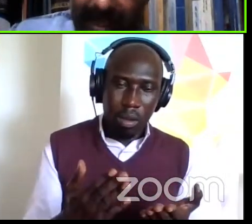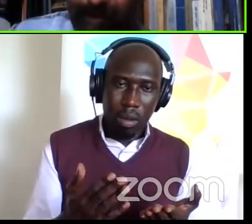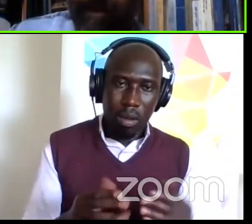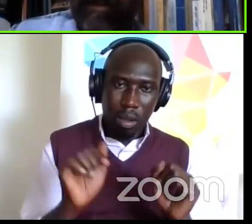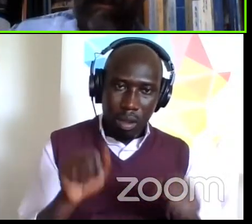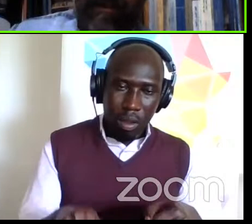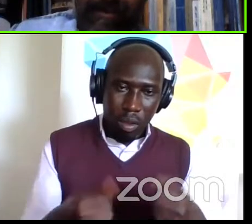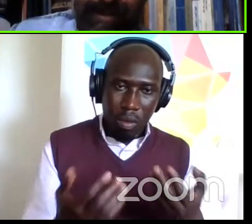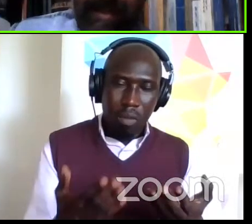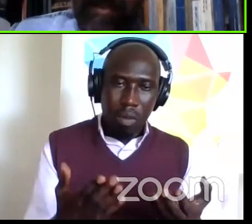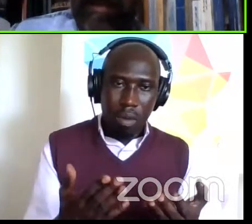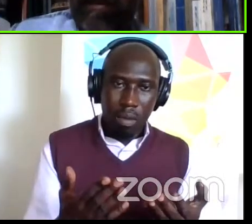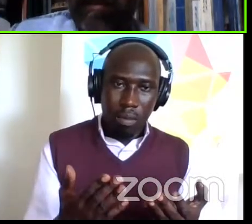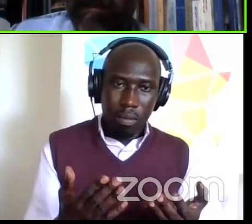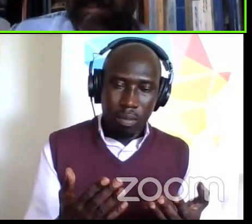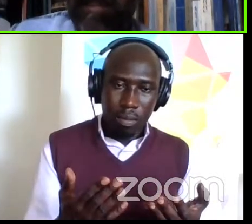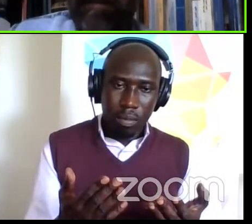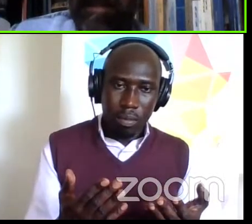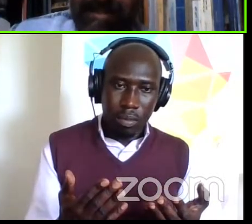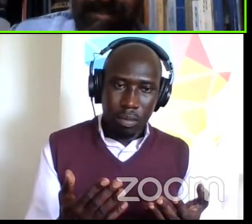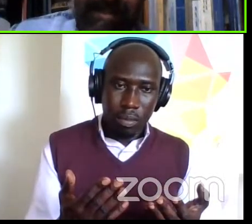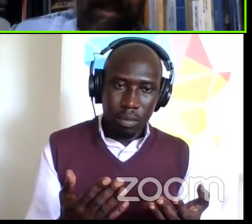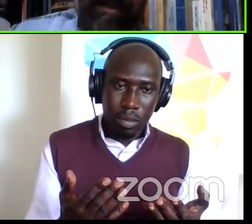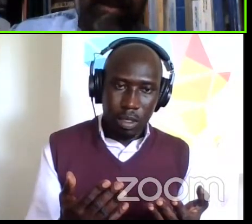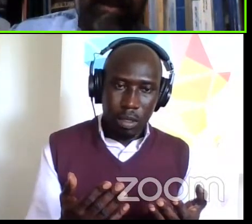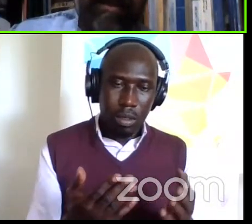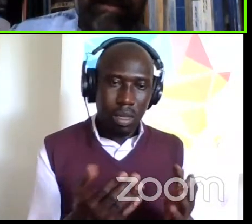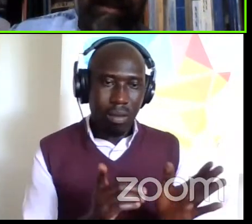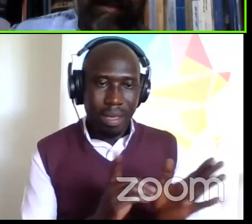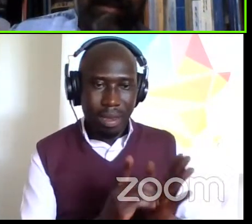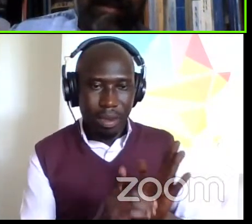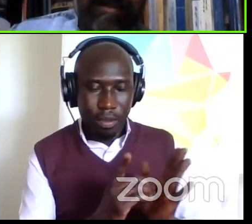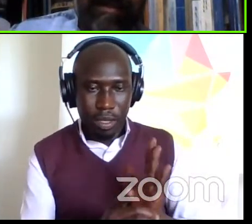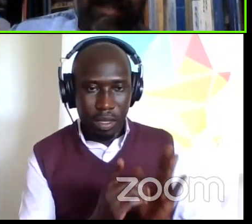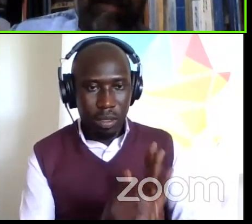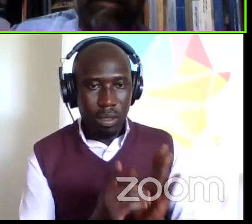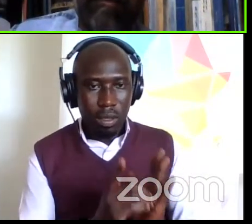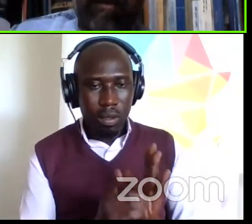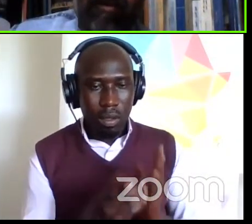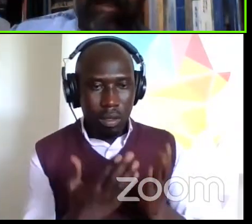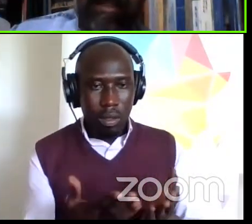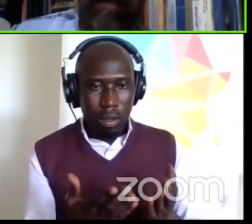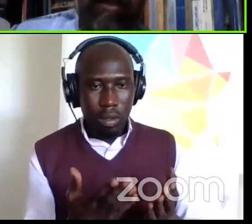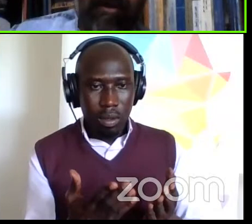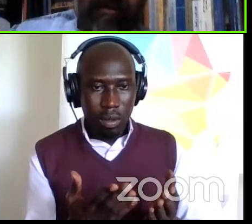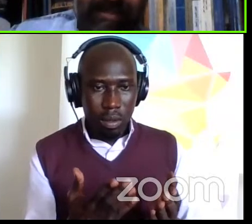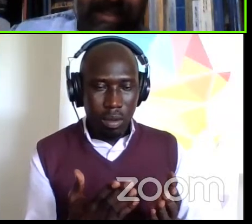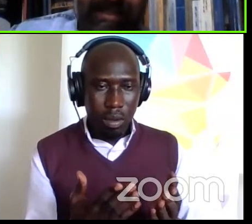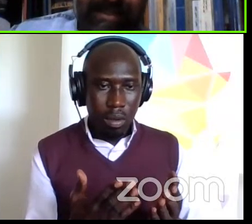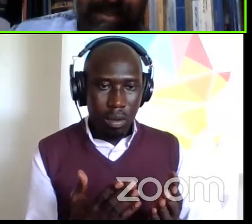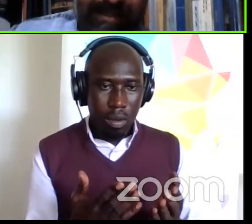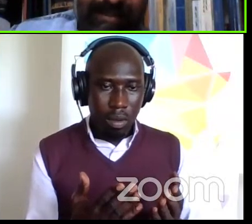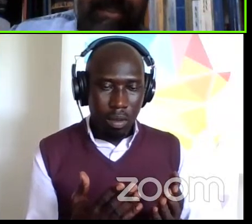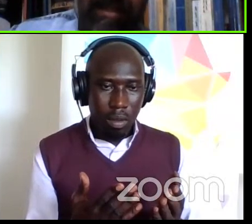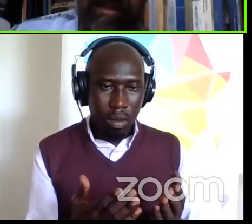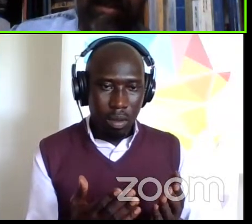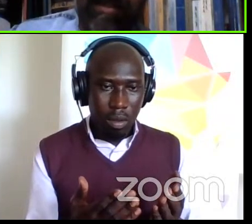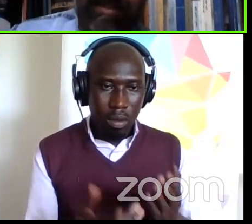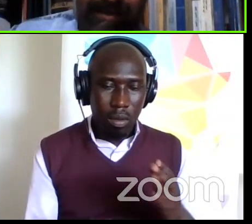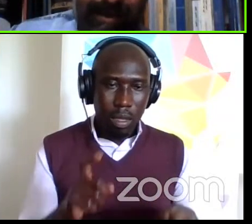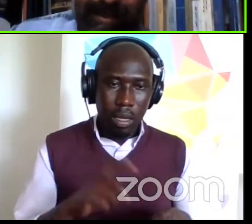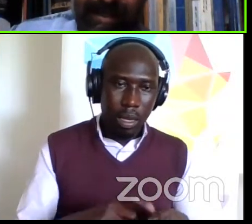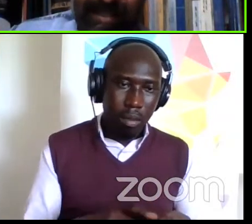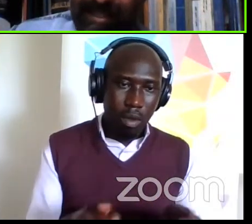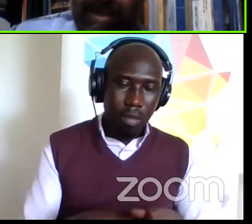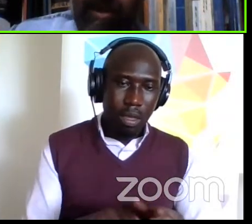we can back also for the problem of the definitions in the sphere or the terms of the digital